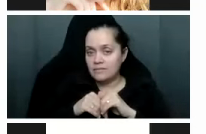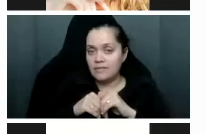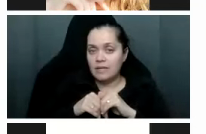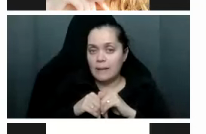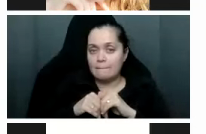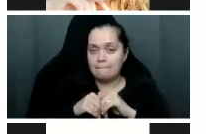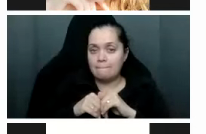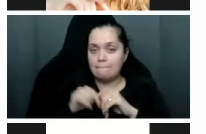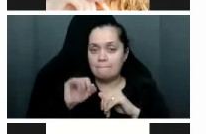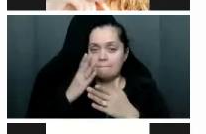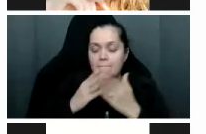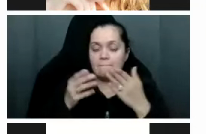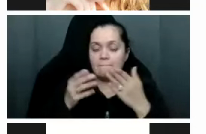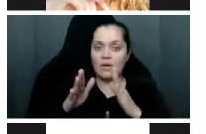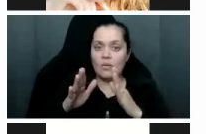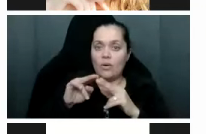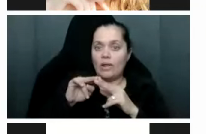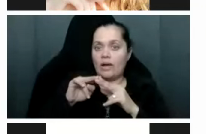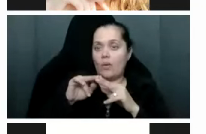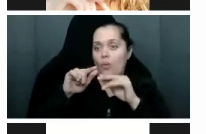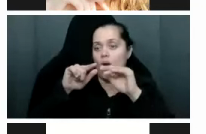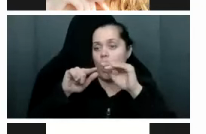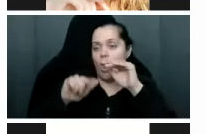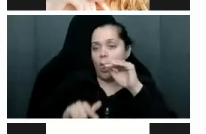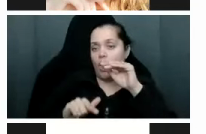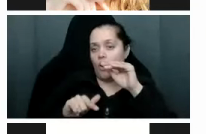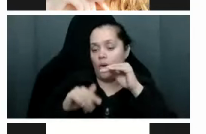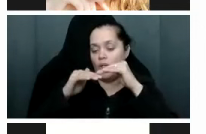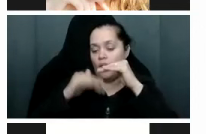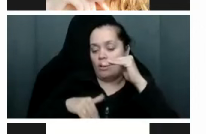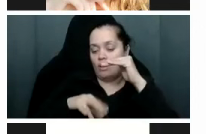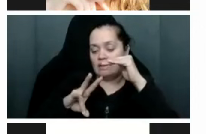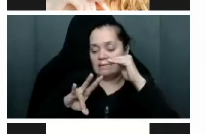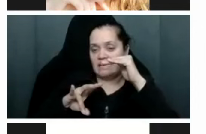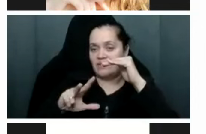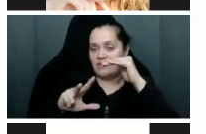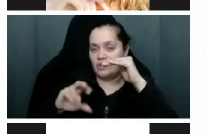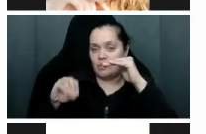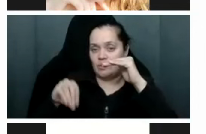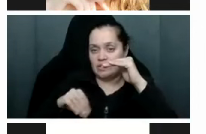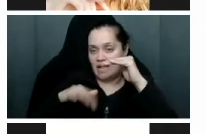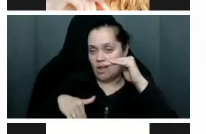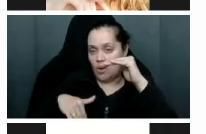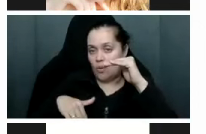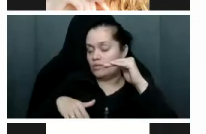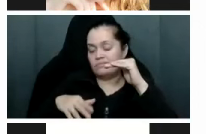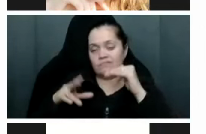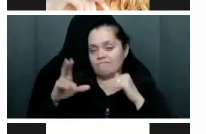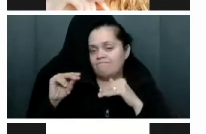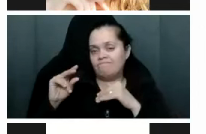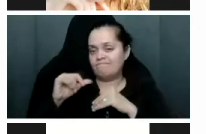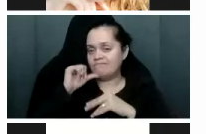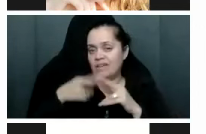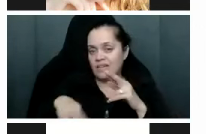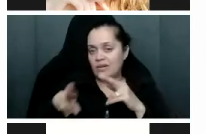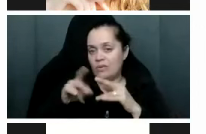If somehow we're way below 80%, if we're at 73%, no, I'm not going to round